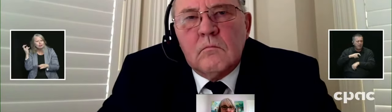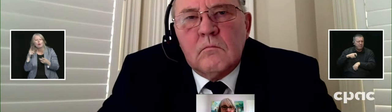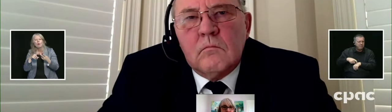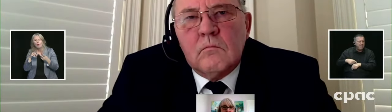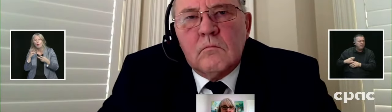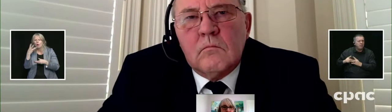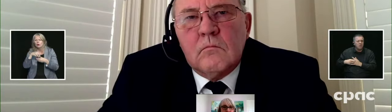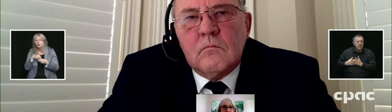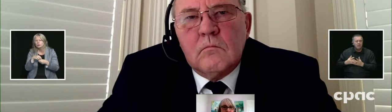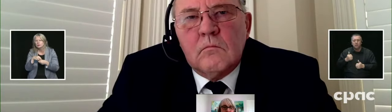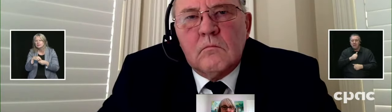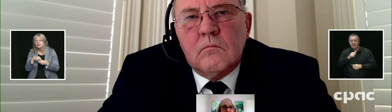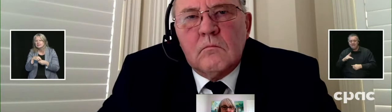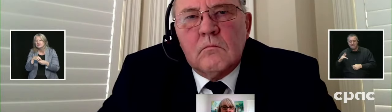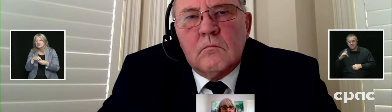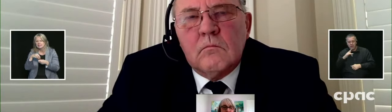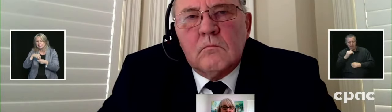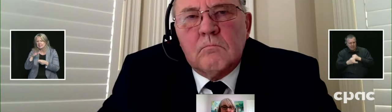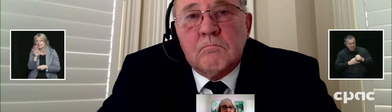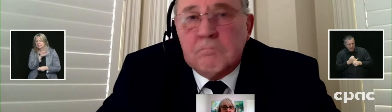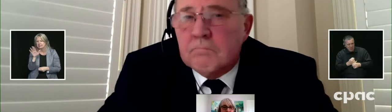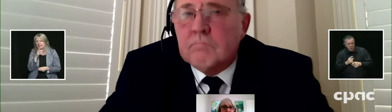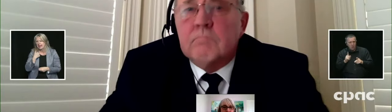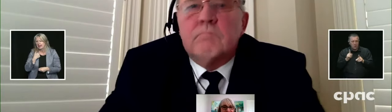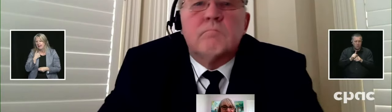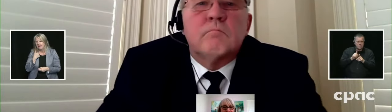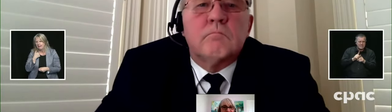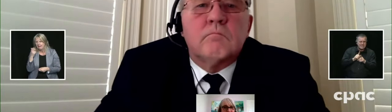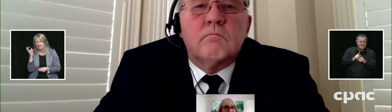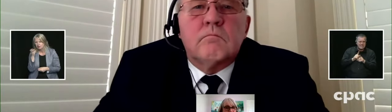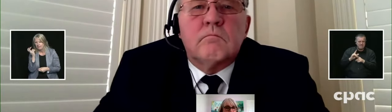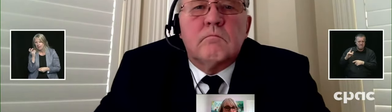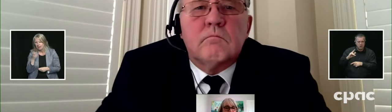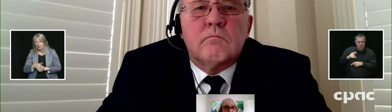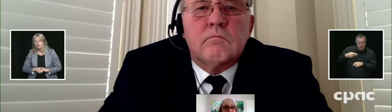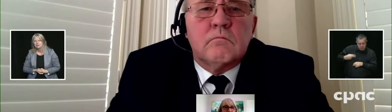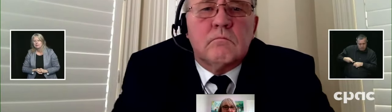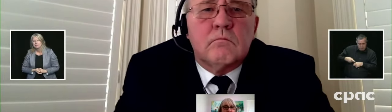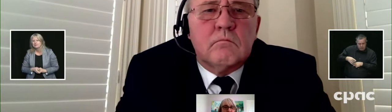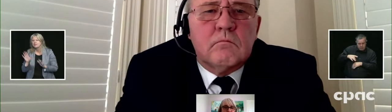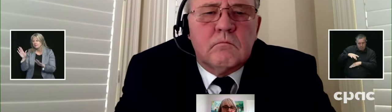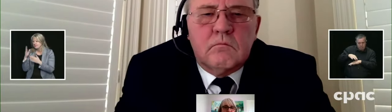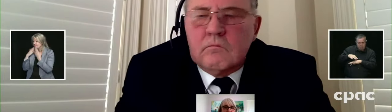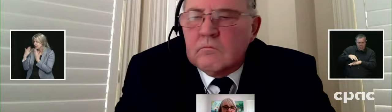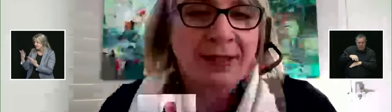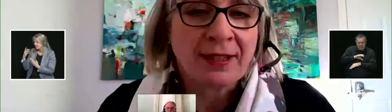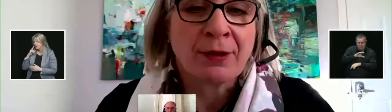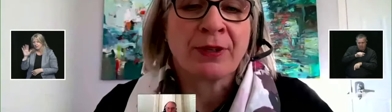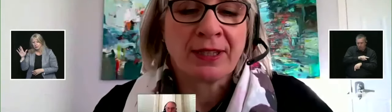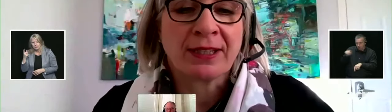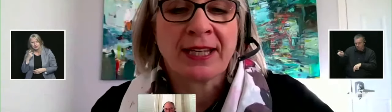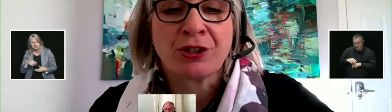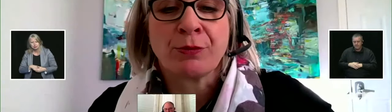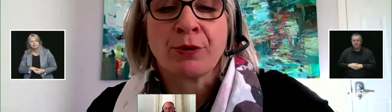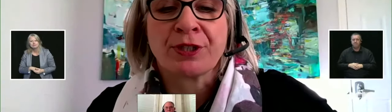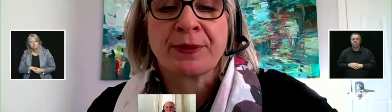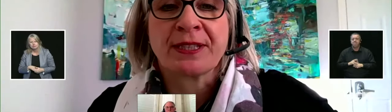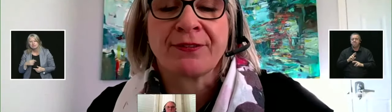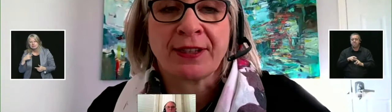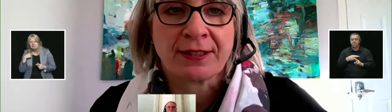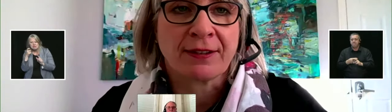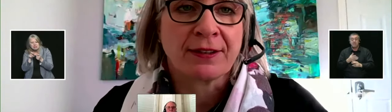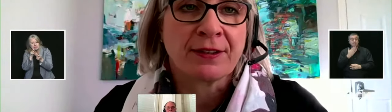also in Canada flights? Well, thank you for the question. And we can get you